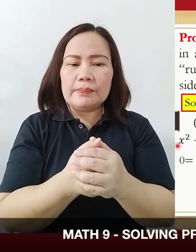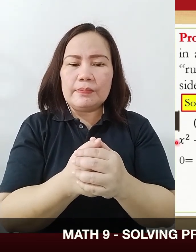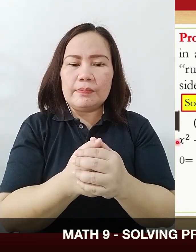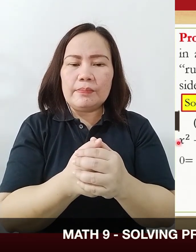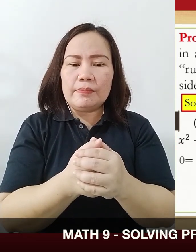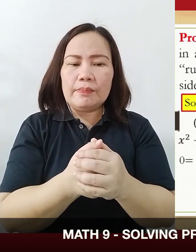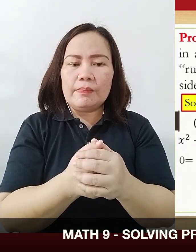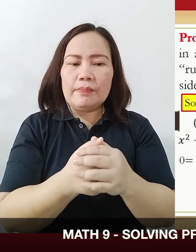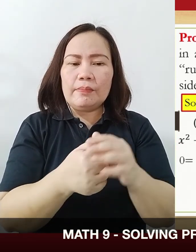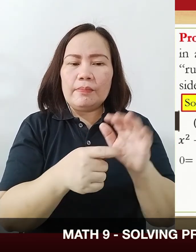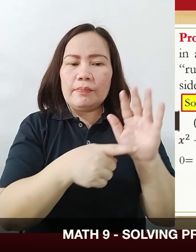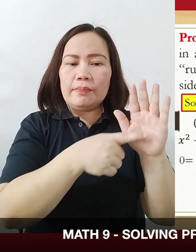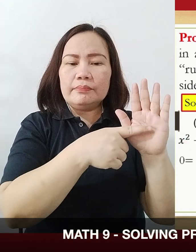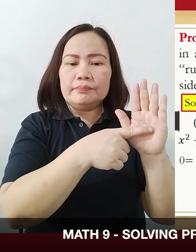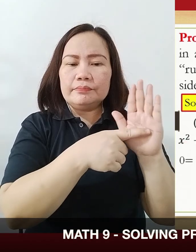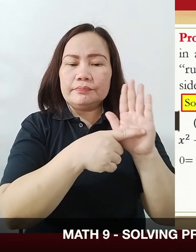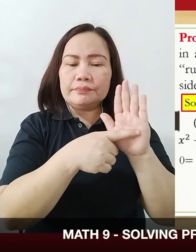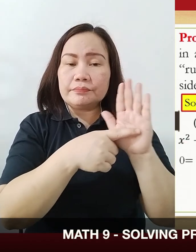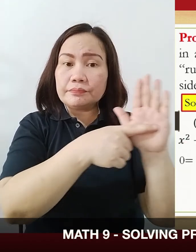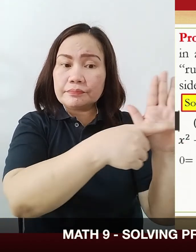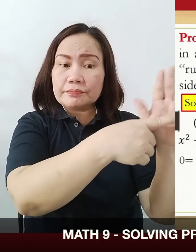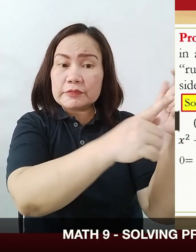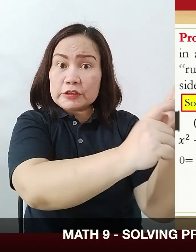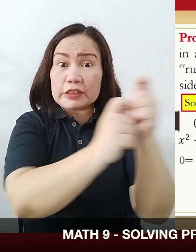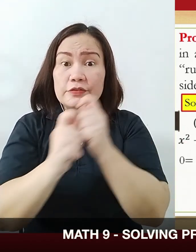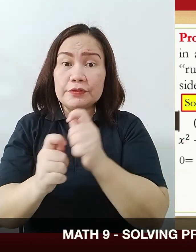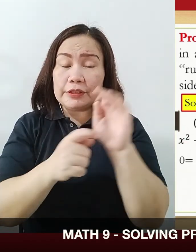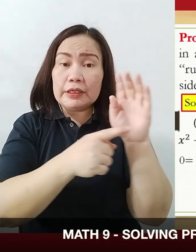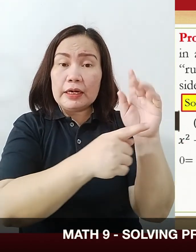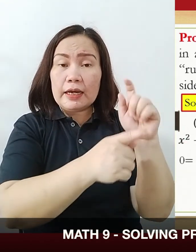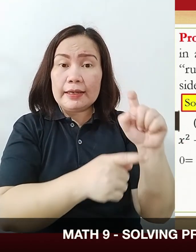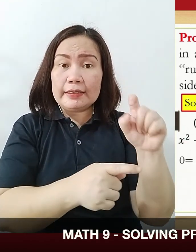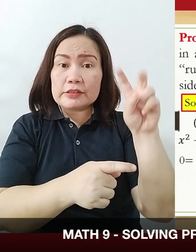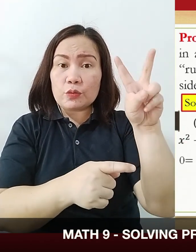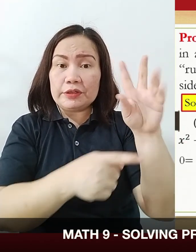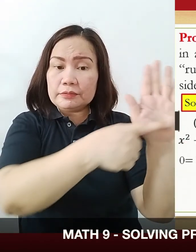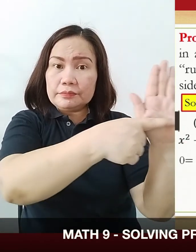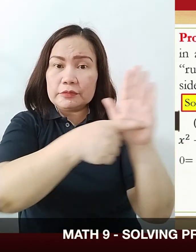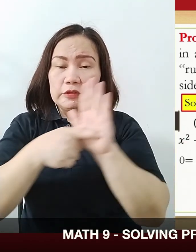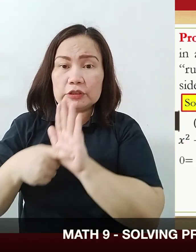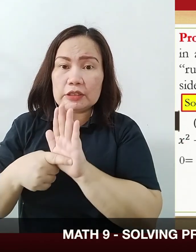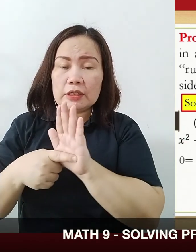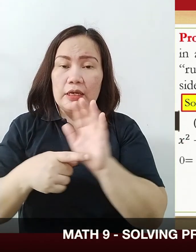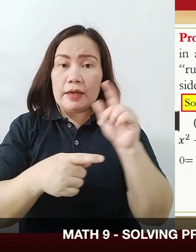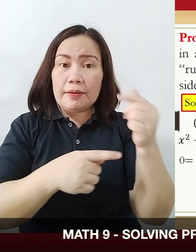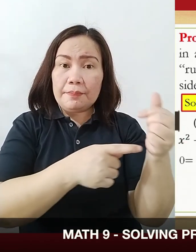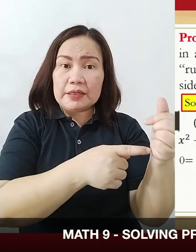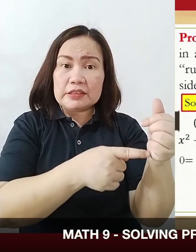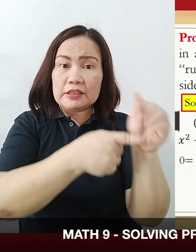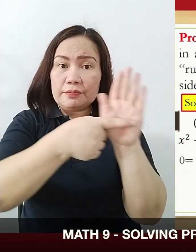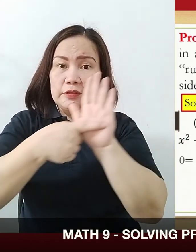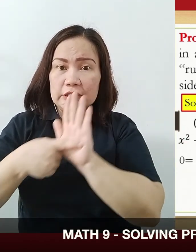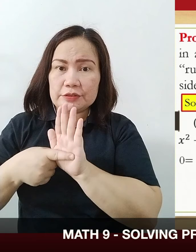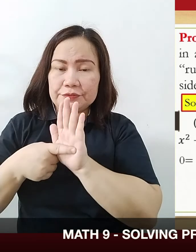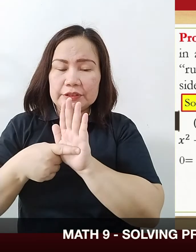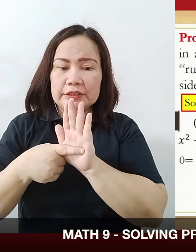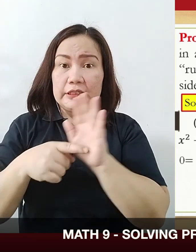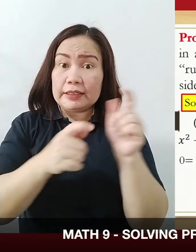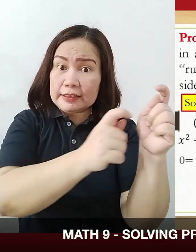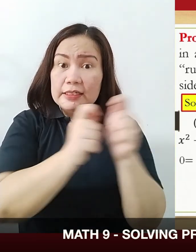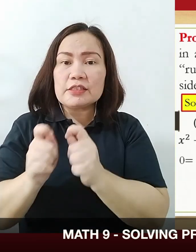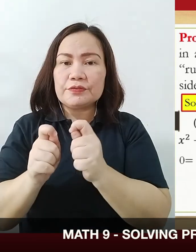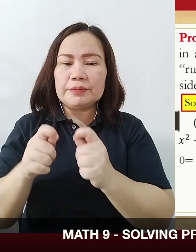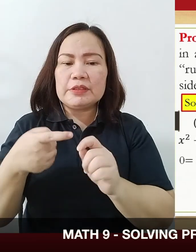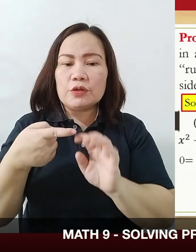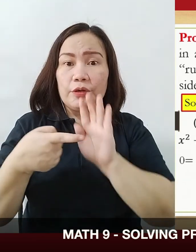we will have minus x squared, minus 16x, and minus 64. Okay, now this time,